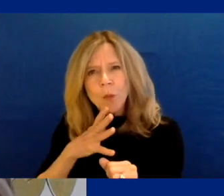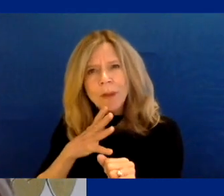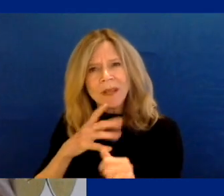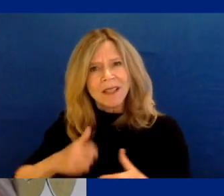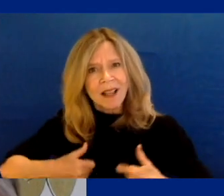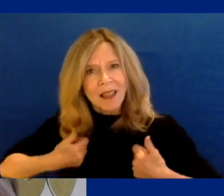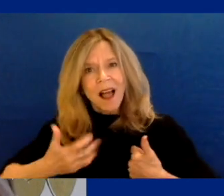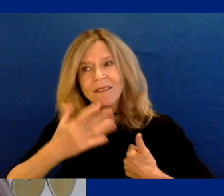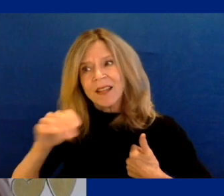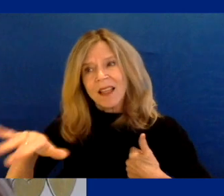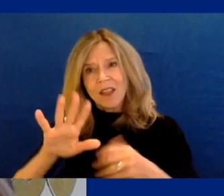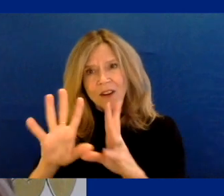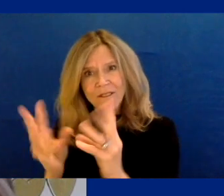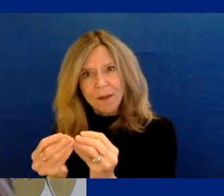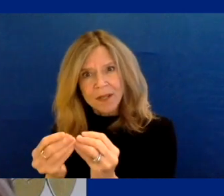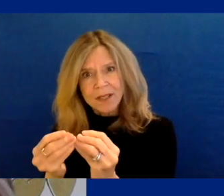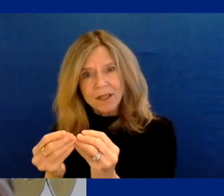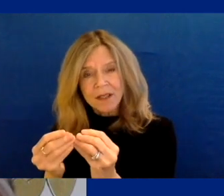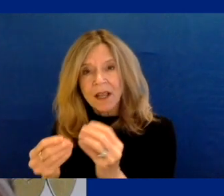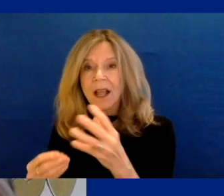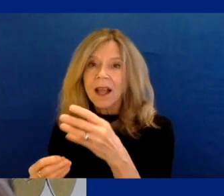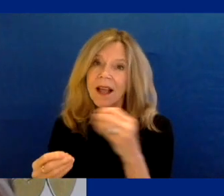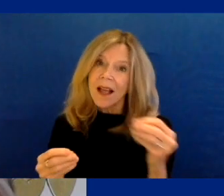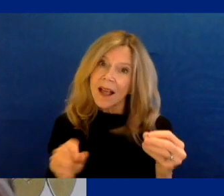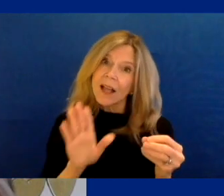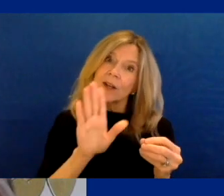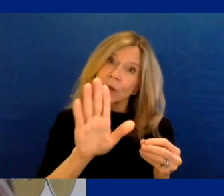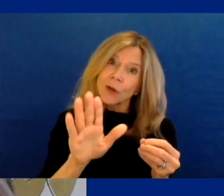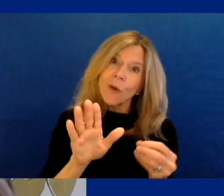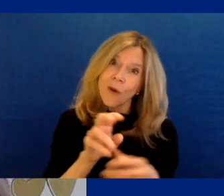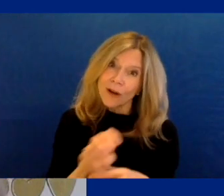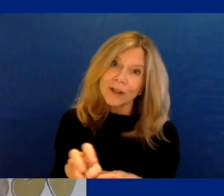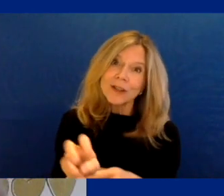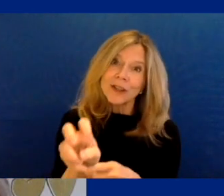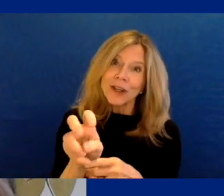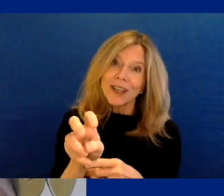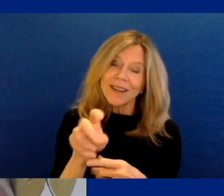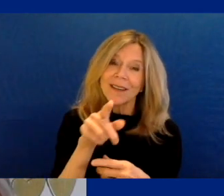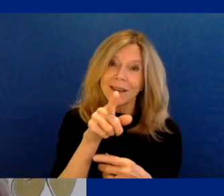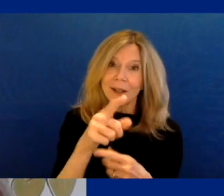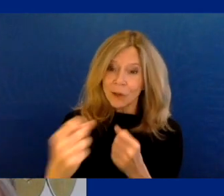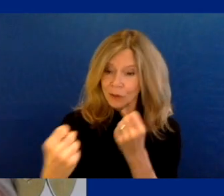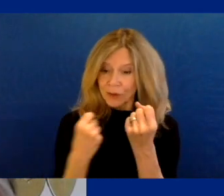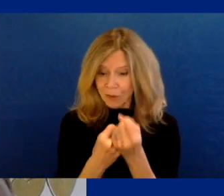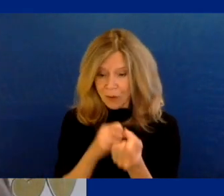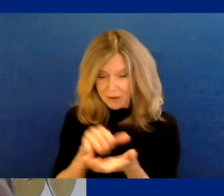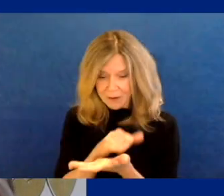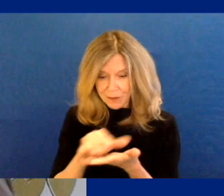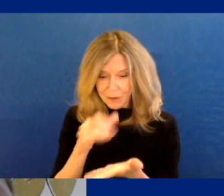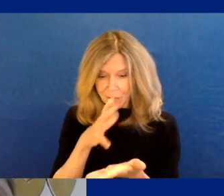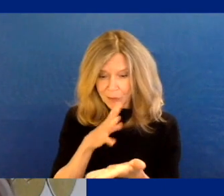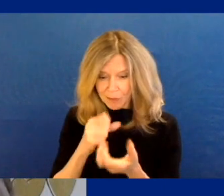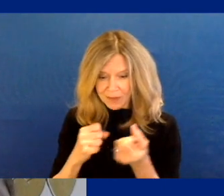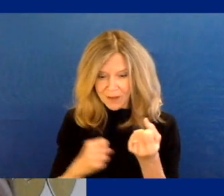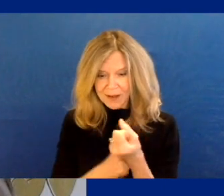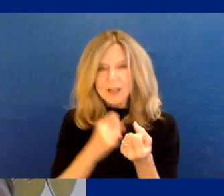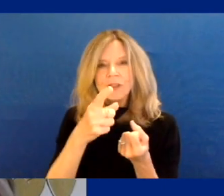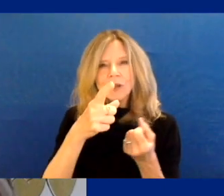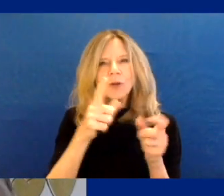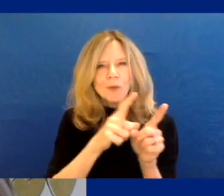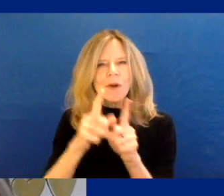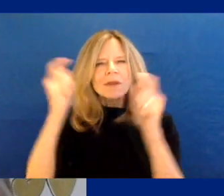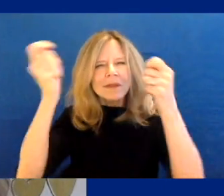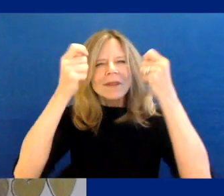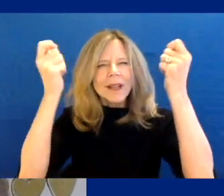serve. And then there's your journey. When you support the New York Women's Foundation, you support the trailblazing leaders like the ones we're